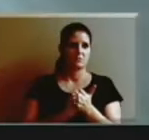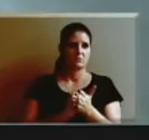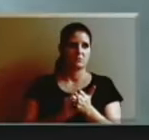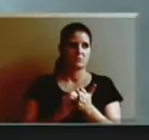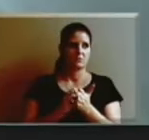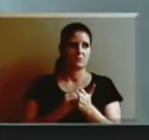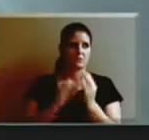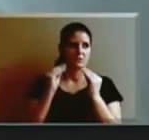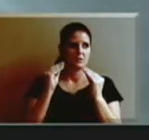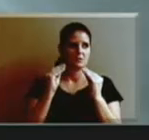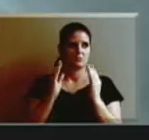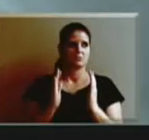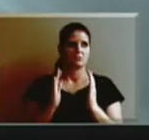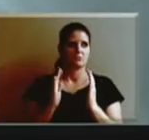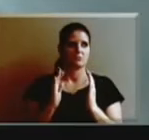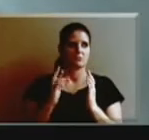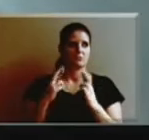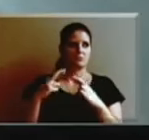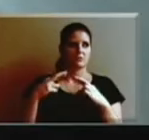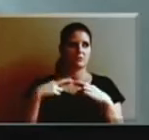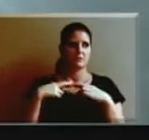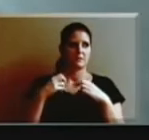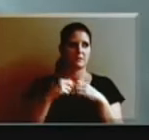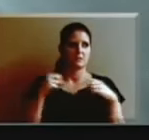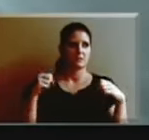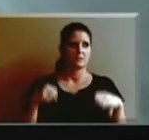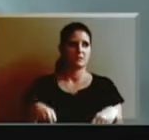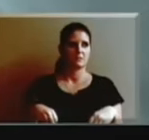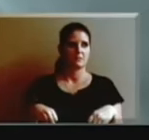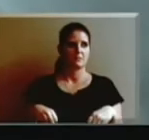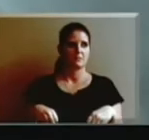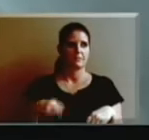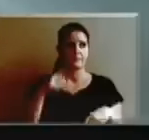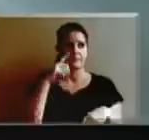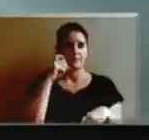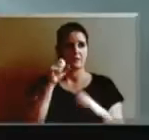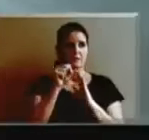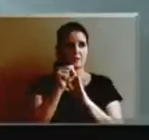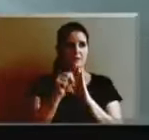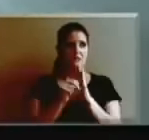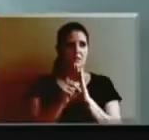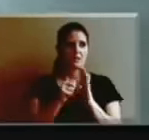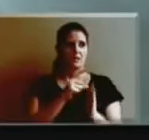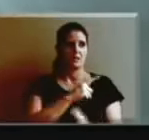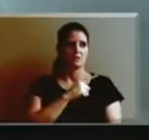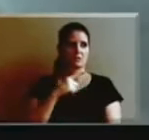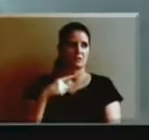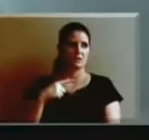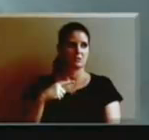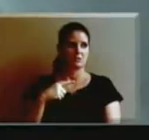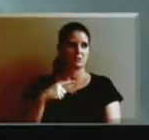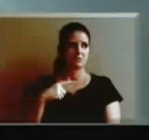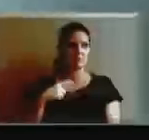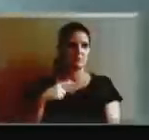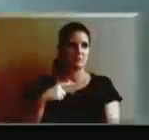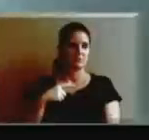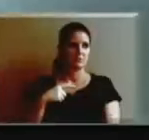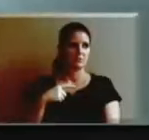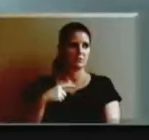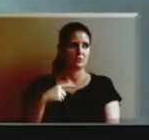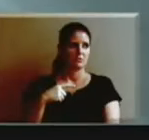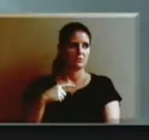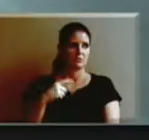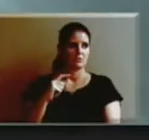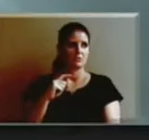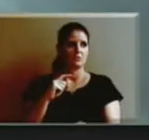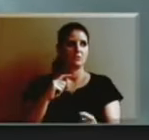teachers' retirement system. Because the state legislature has shifted some of the cost of the employer contribution